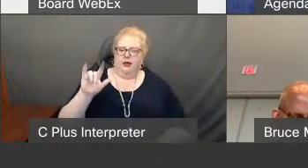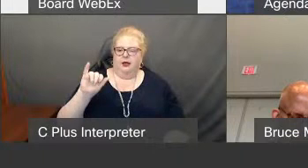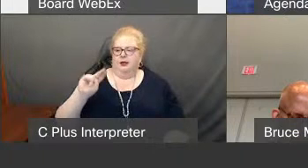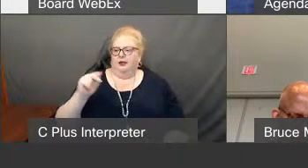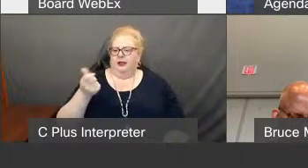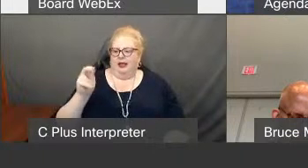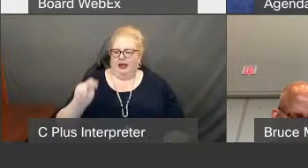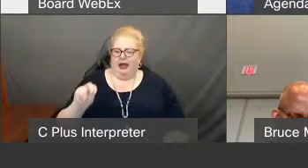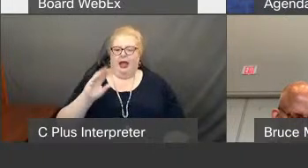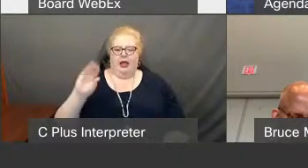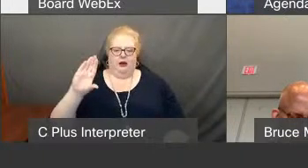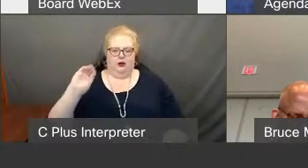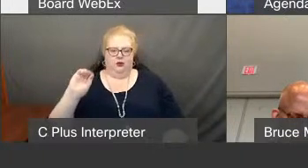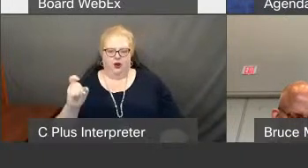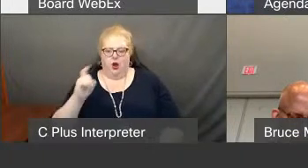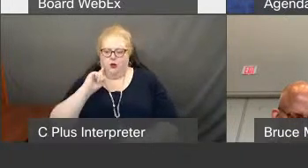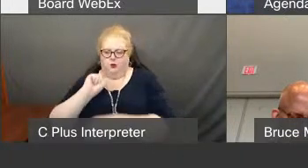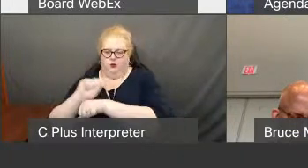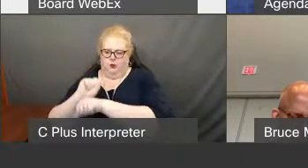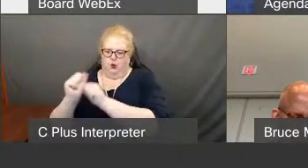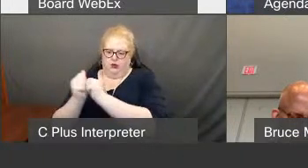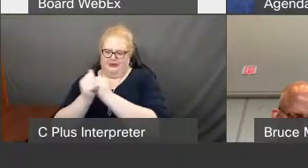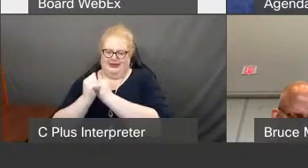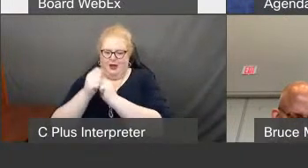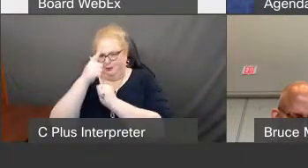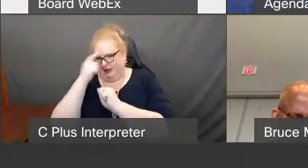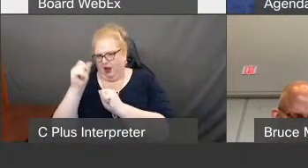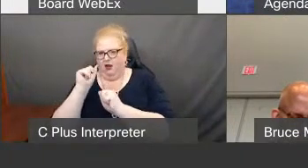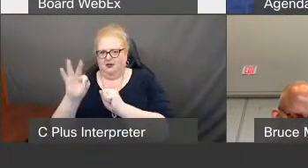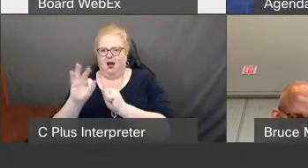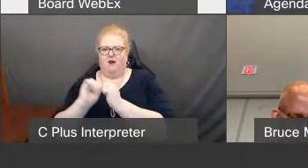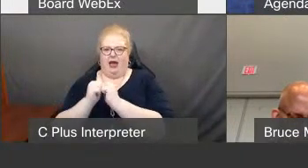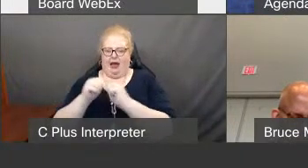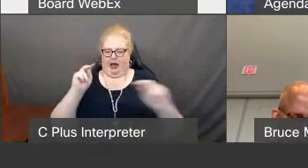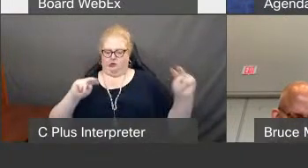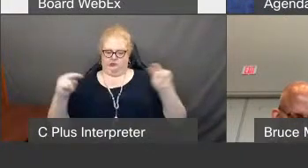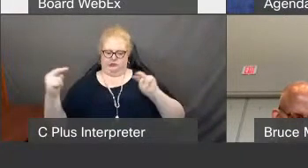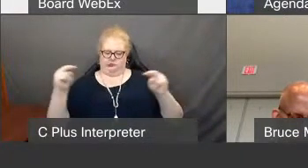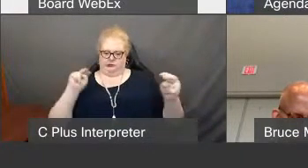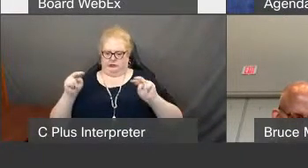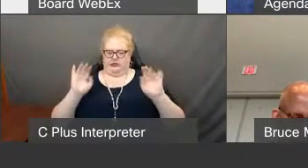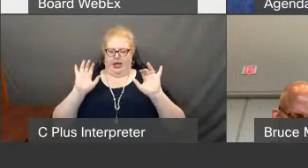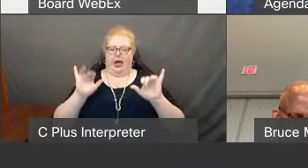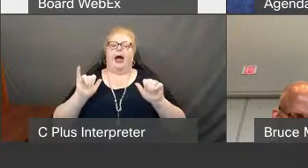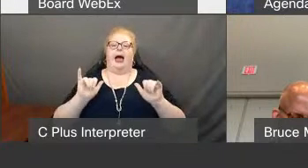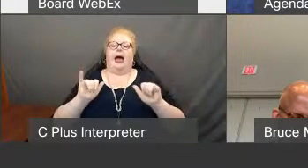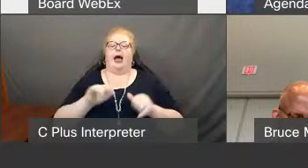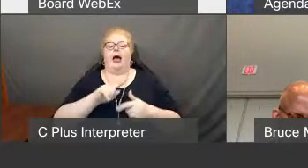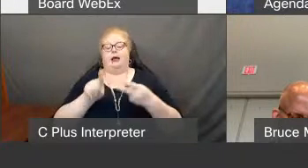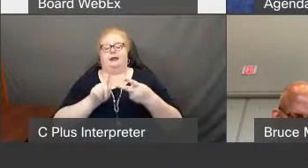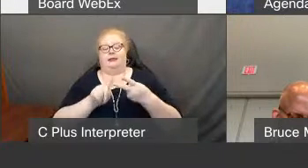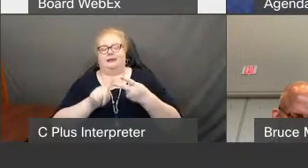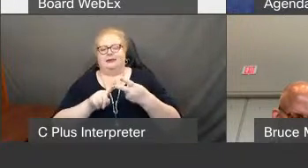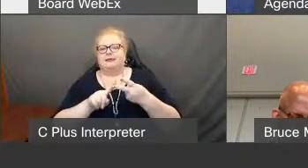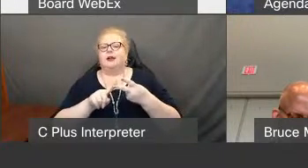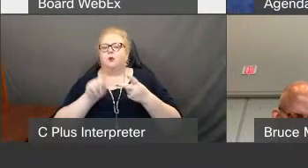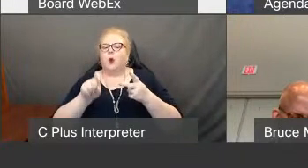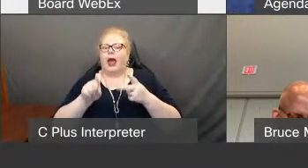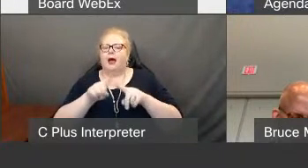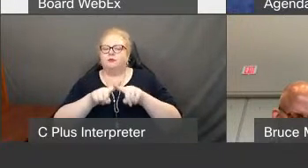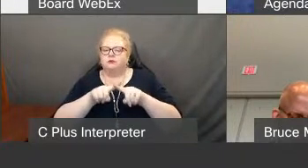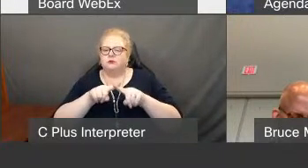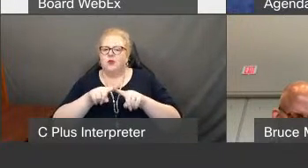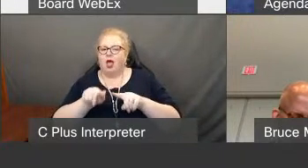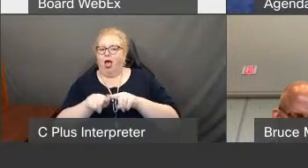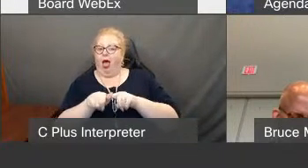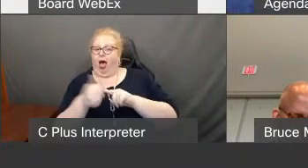there are different sets of realities from that standpoint. And then two, we also have to pay attention to other uses of it, and if it flies in the face